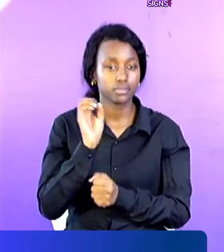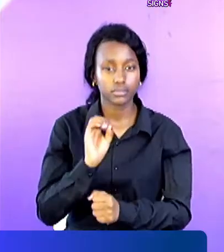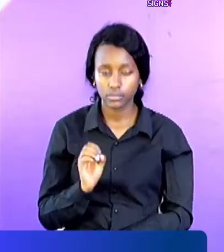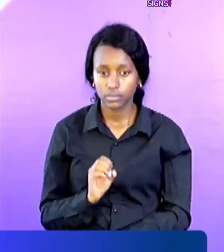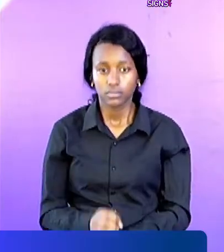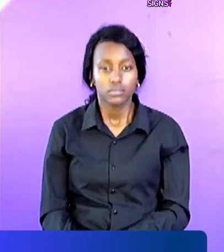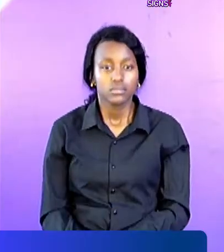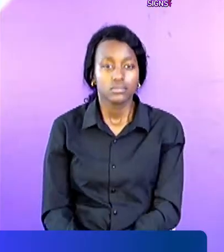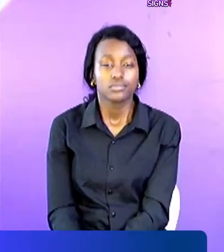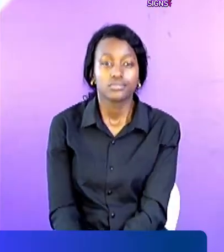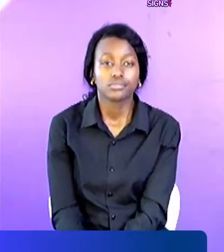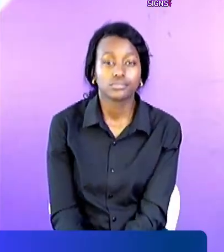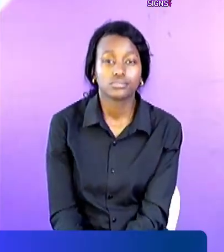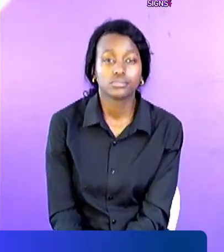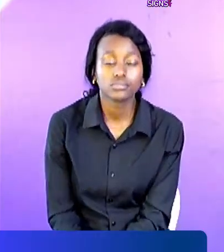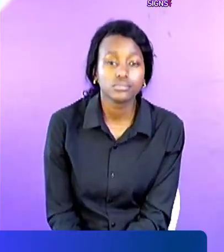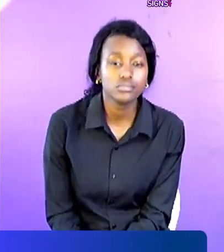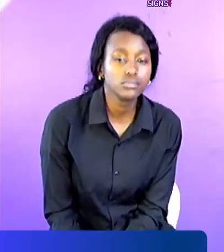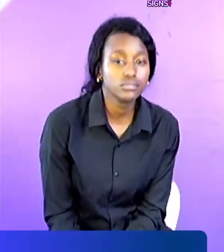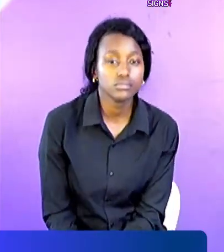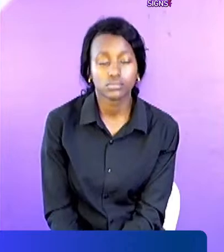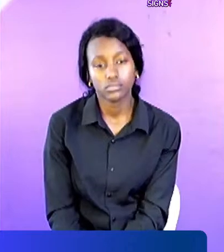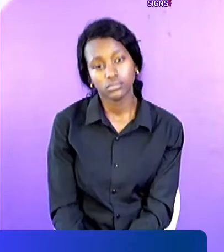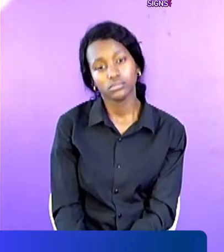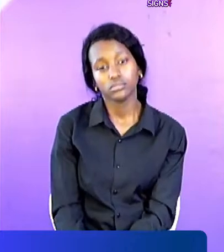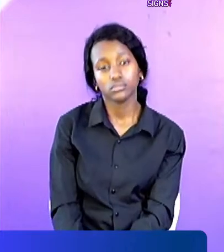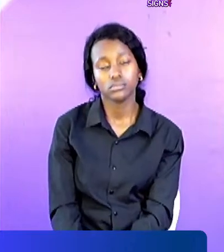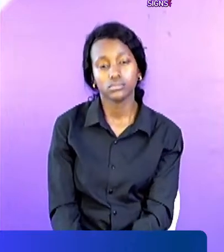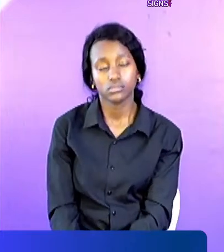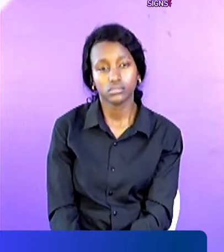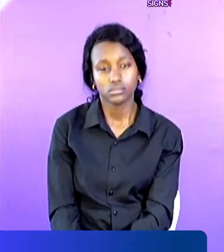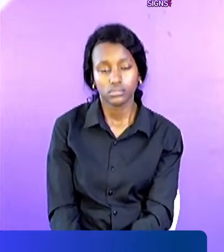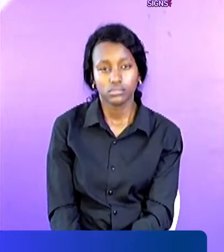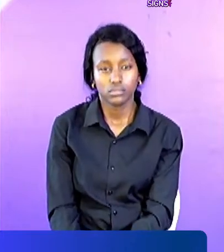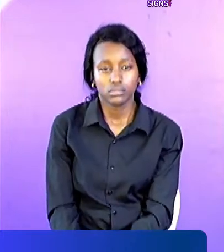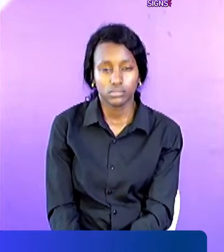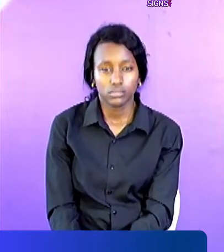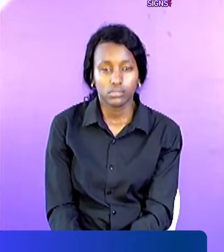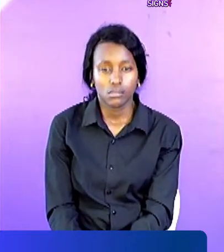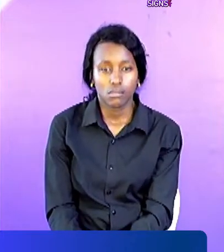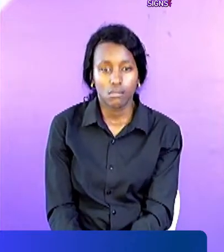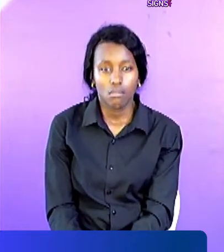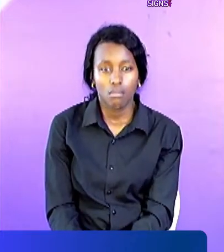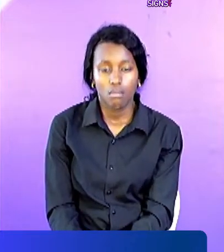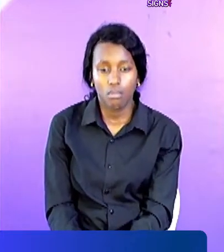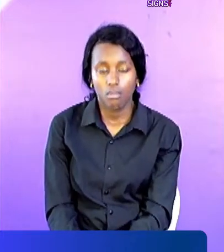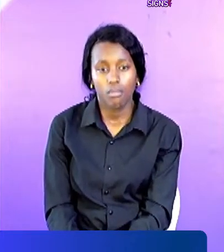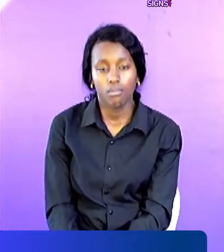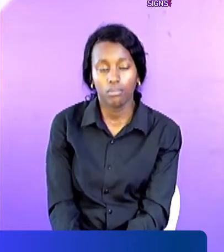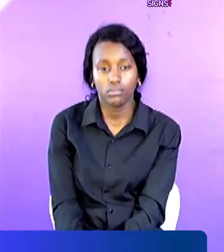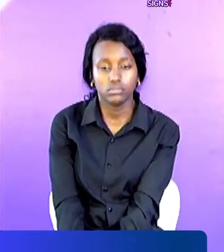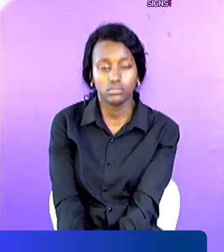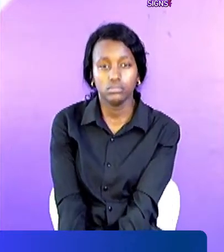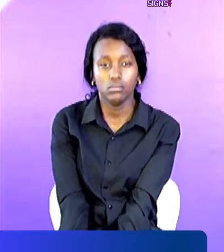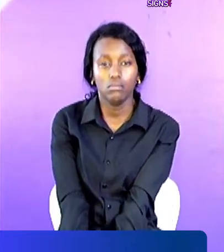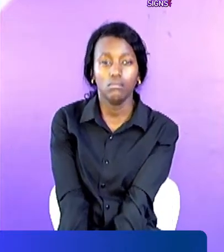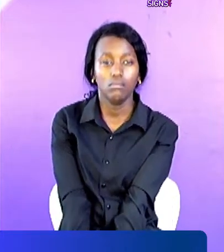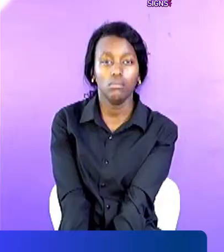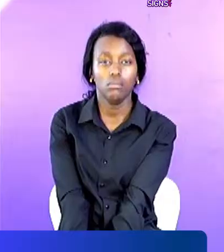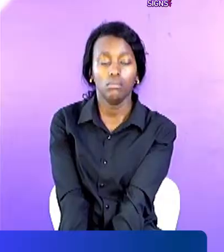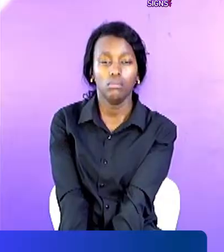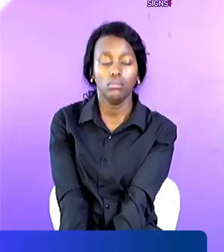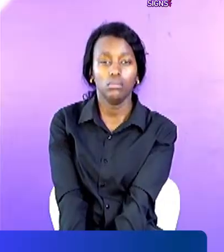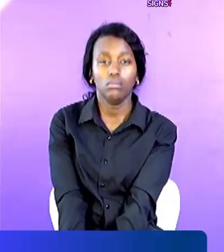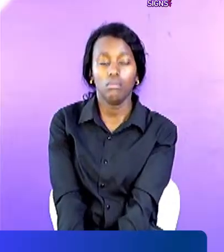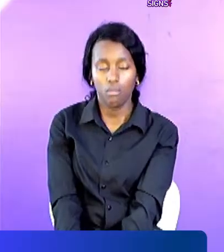102, but gets at the end 100,000 from the government. Yeah. So that is 10% minus that 2%, then he ultimately gets